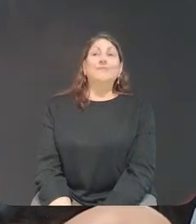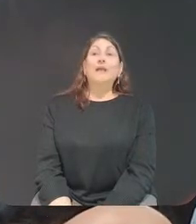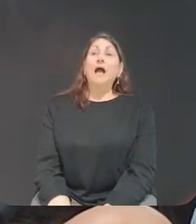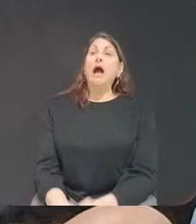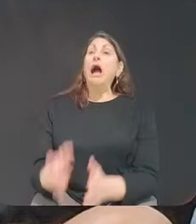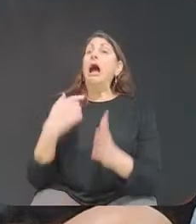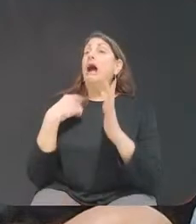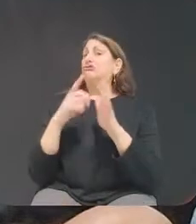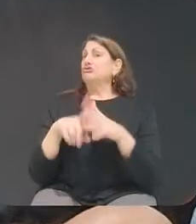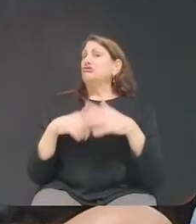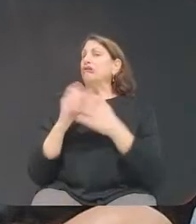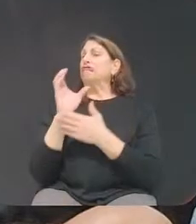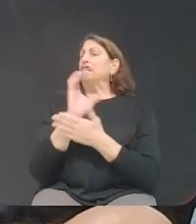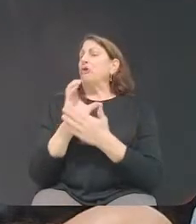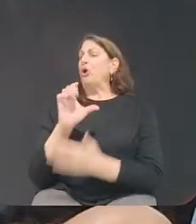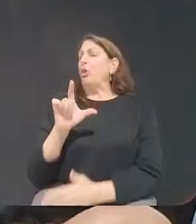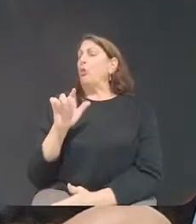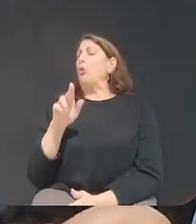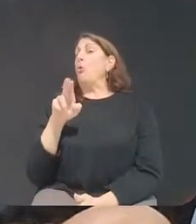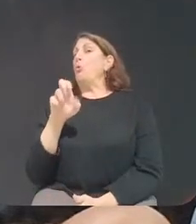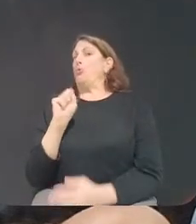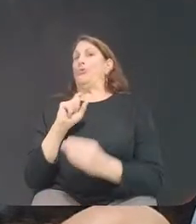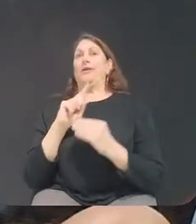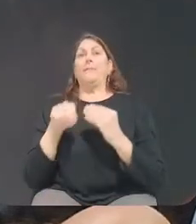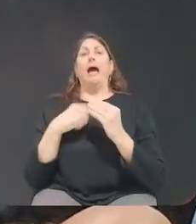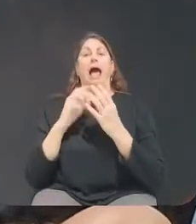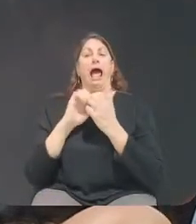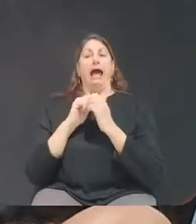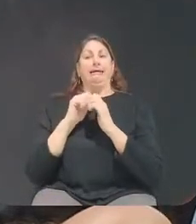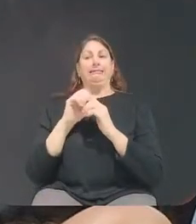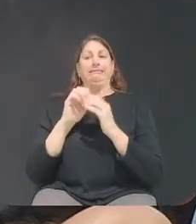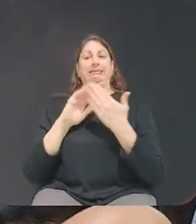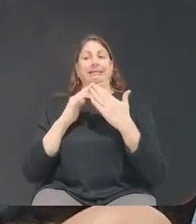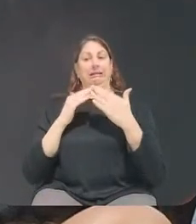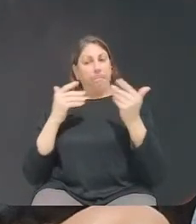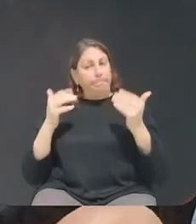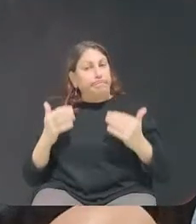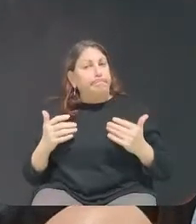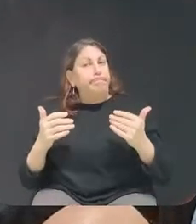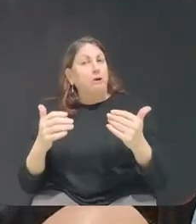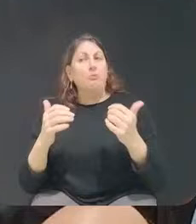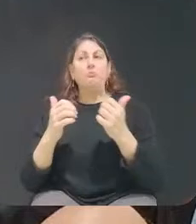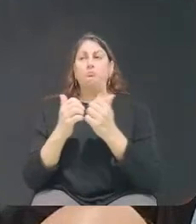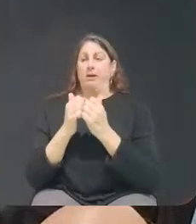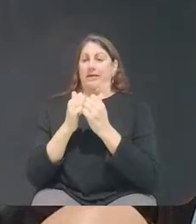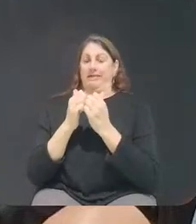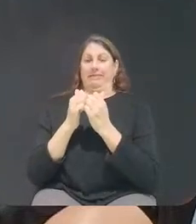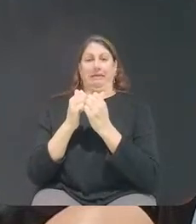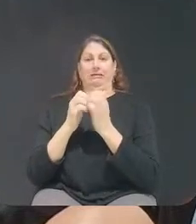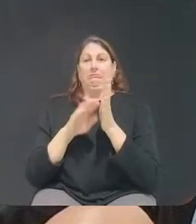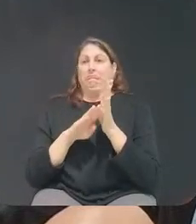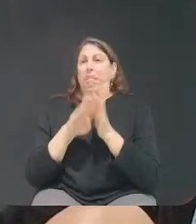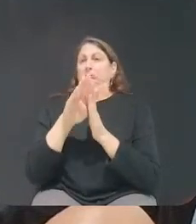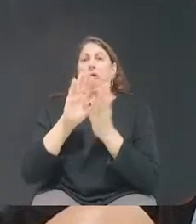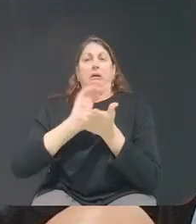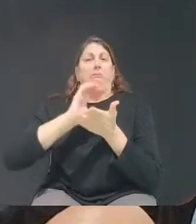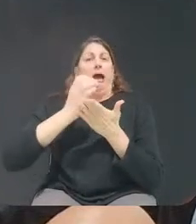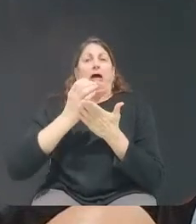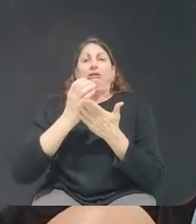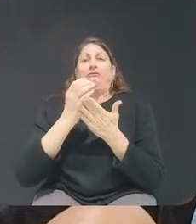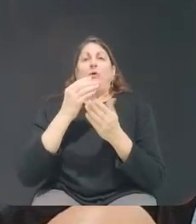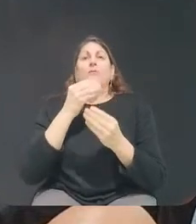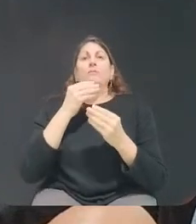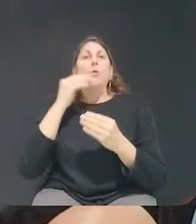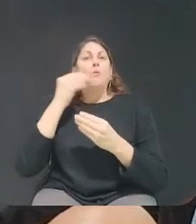I started looking for clues on how the city was moving forward with an increasing number of the unemployed and homeless in the 1930s. I looked in the